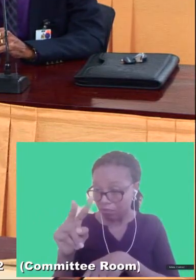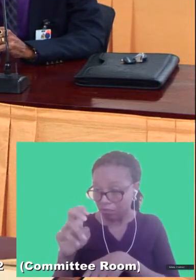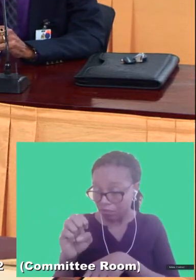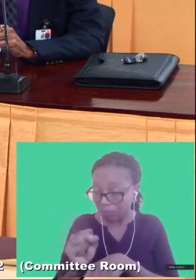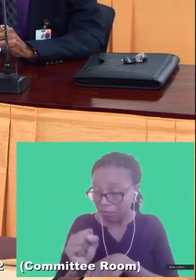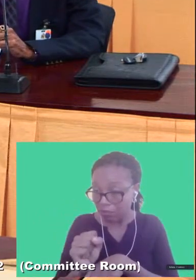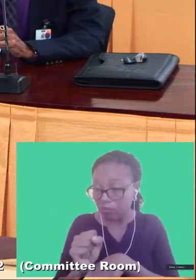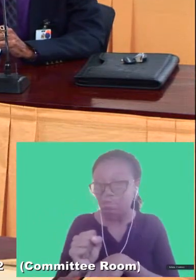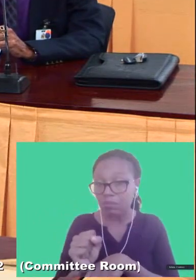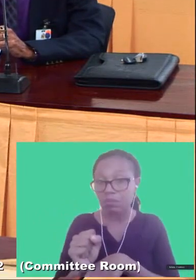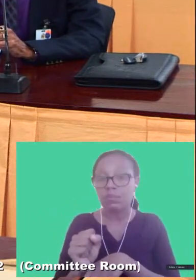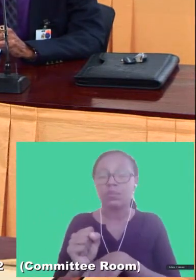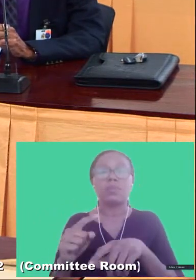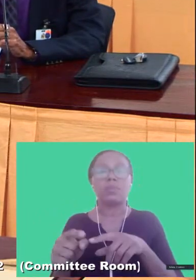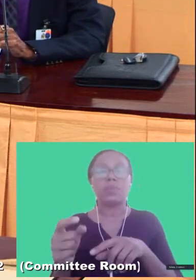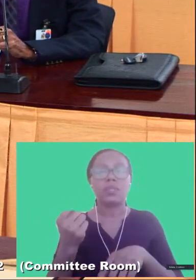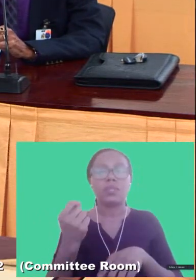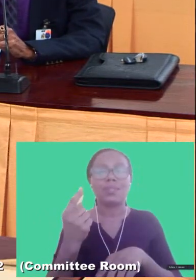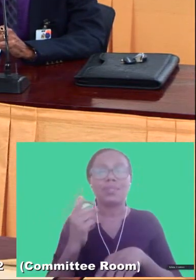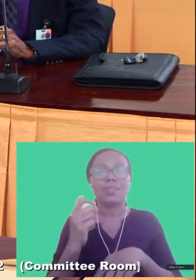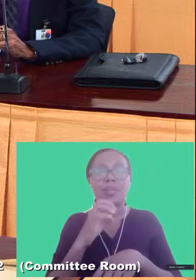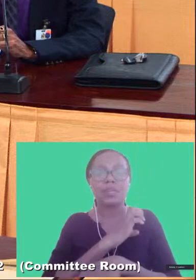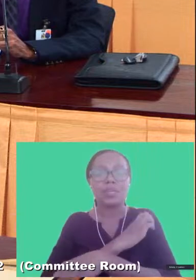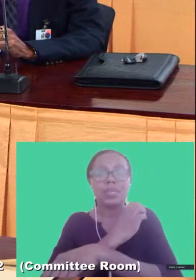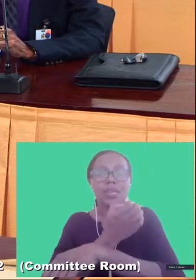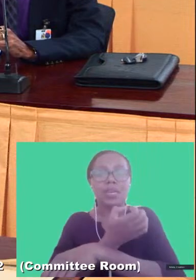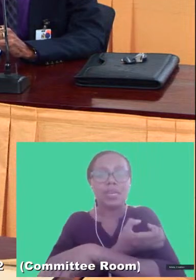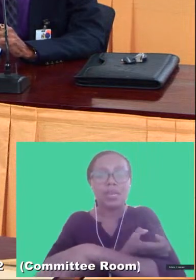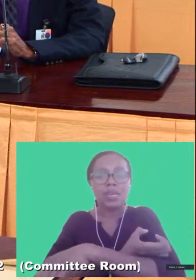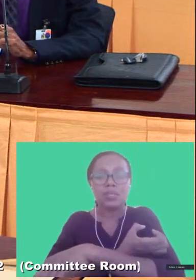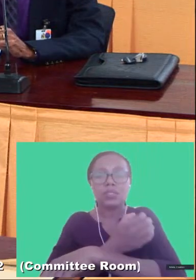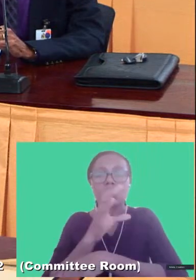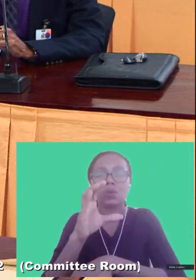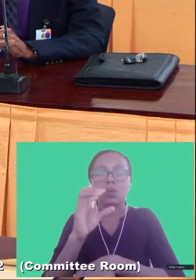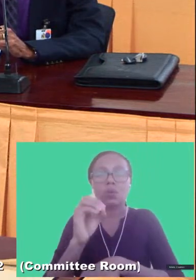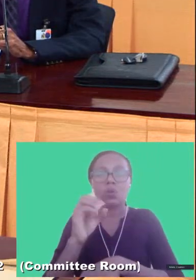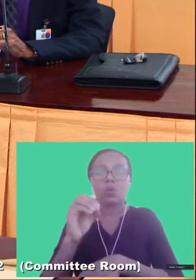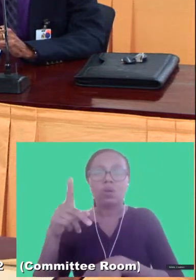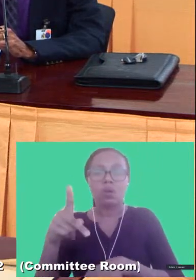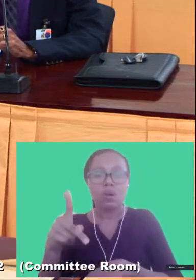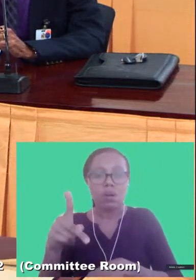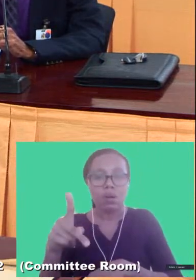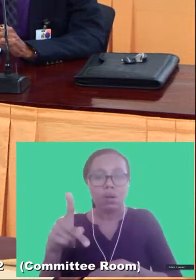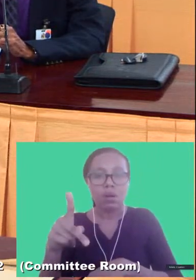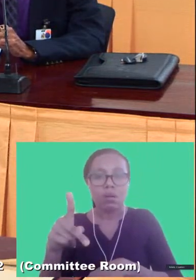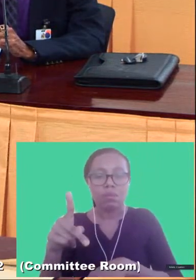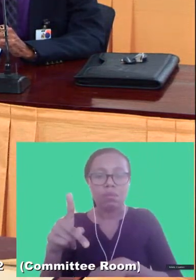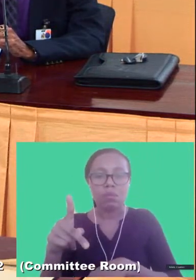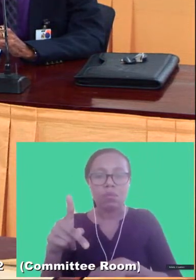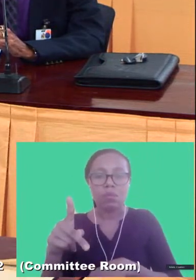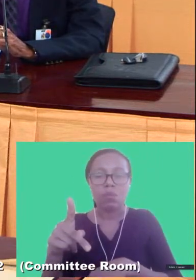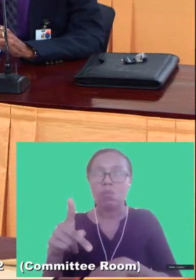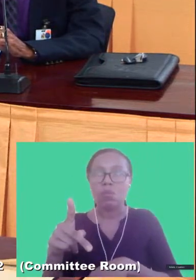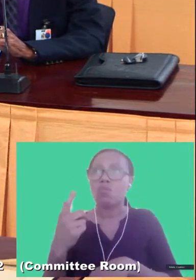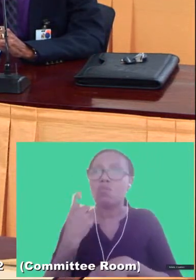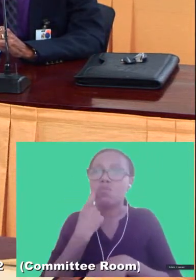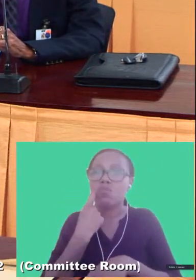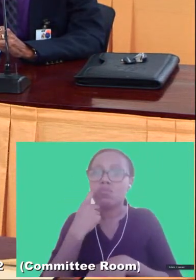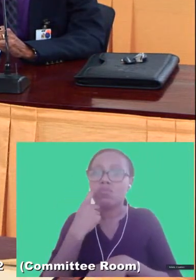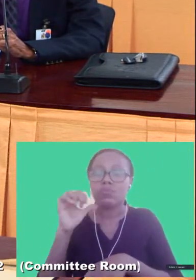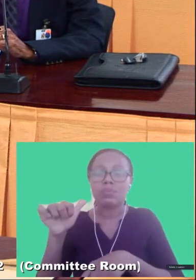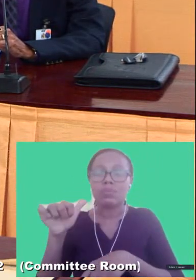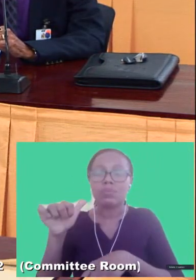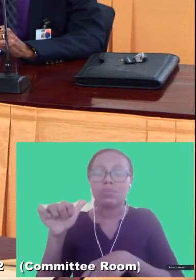months ago, and equally there is a cooperative that is on the top of my mind, the artisans and